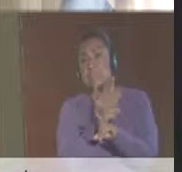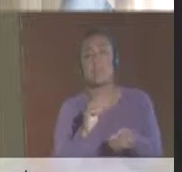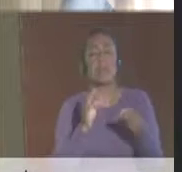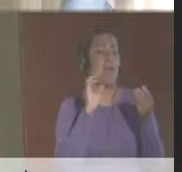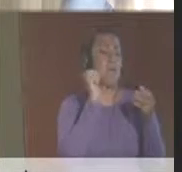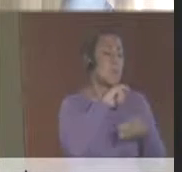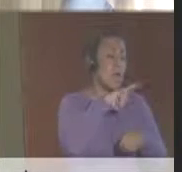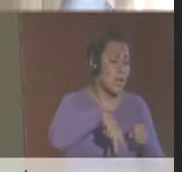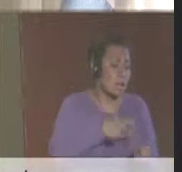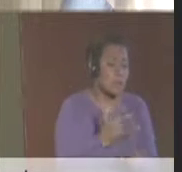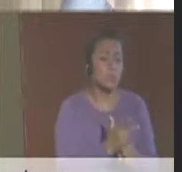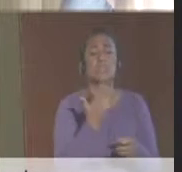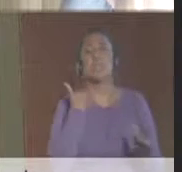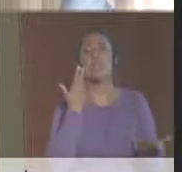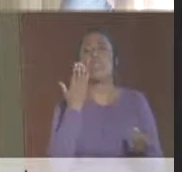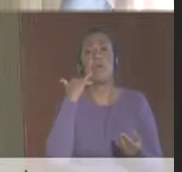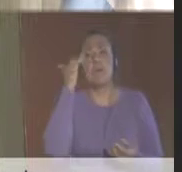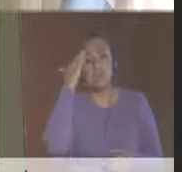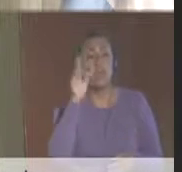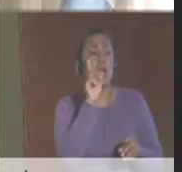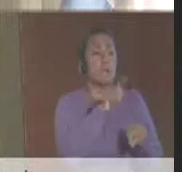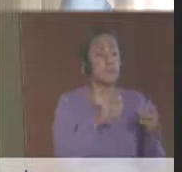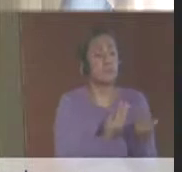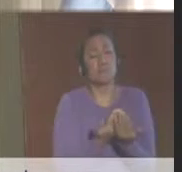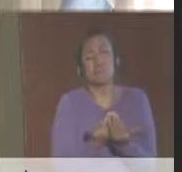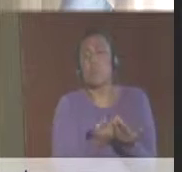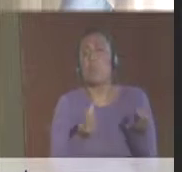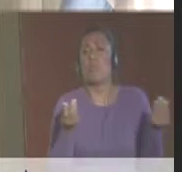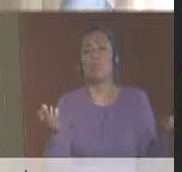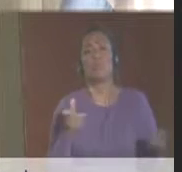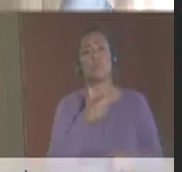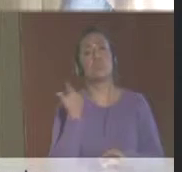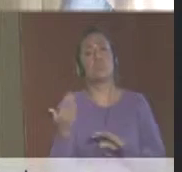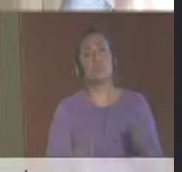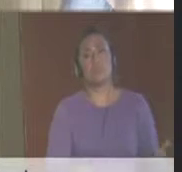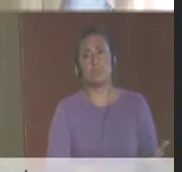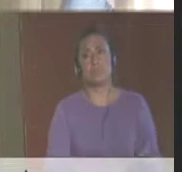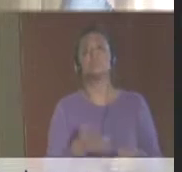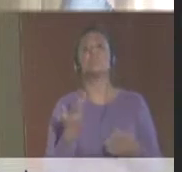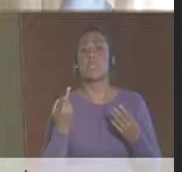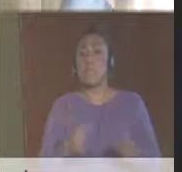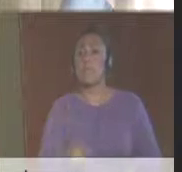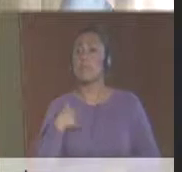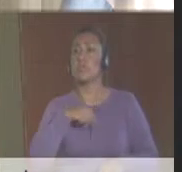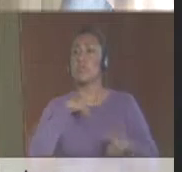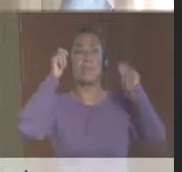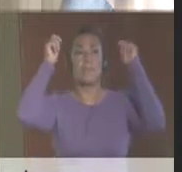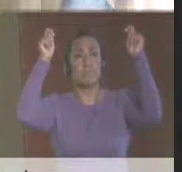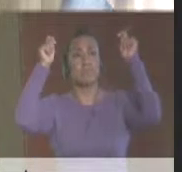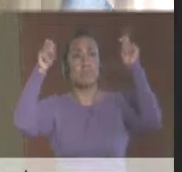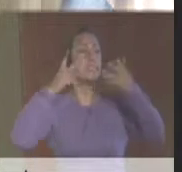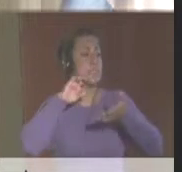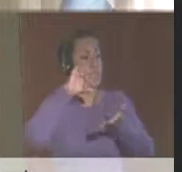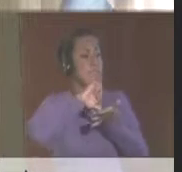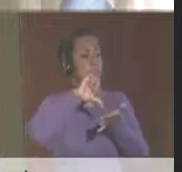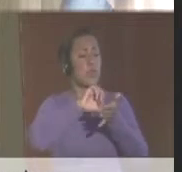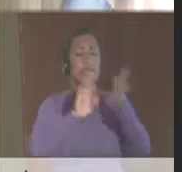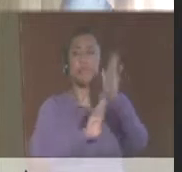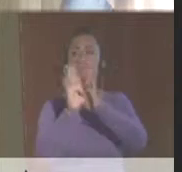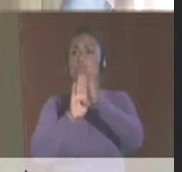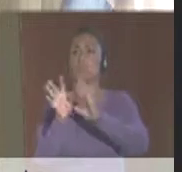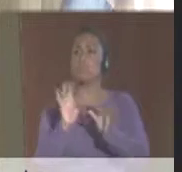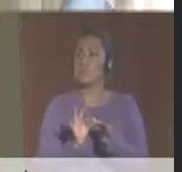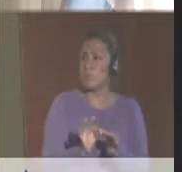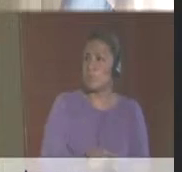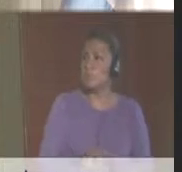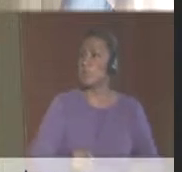all poor. There were even babies amongst that crowd, and we included ourselves in the campaign